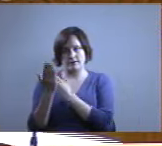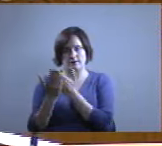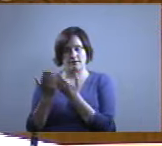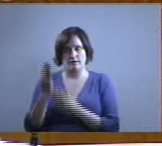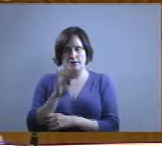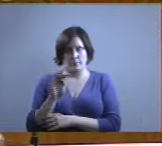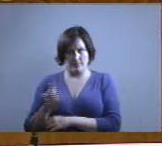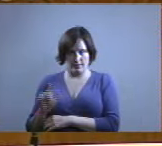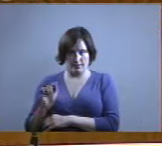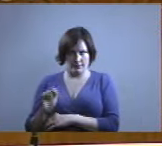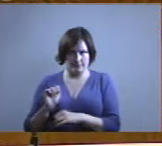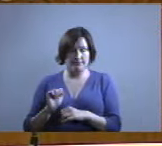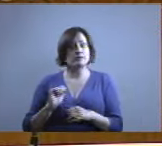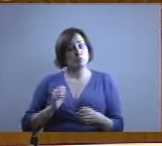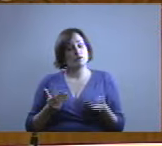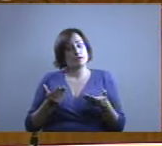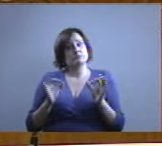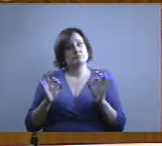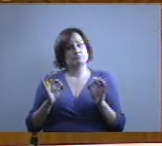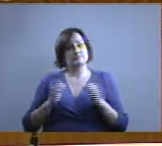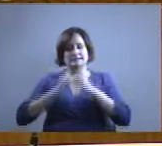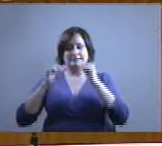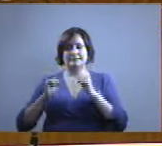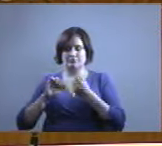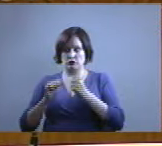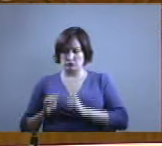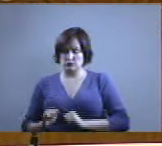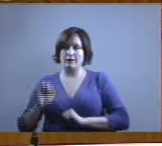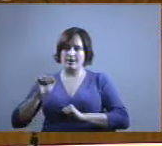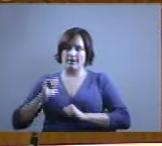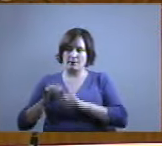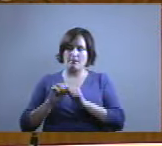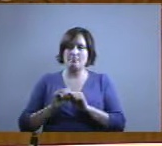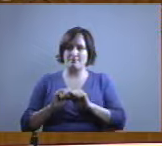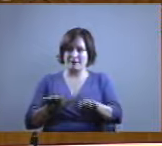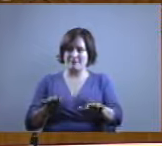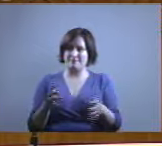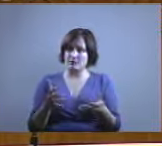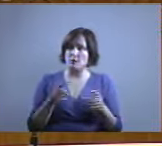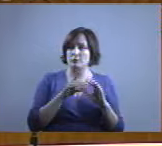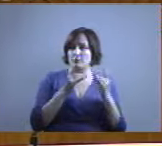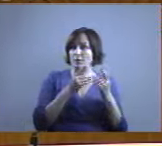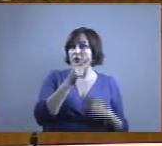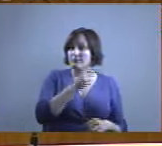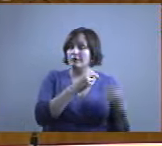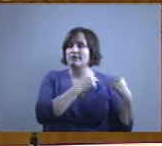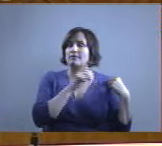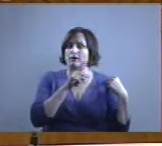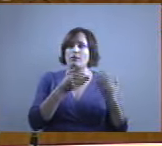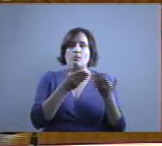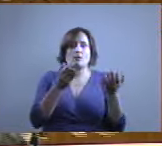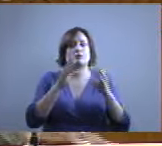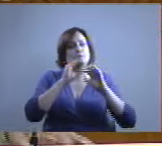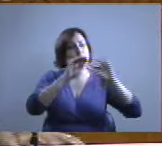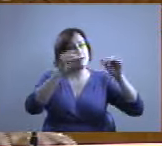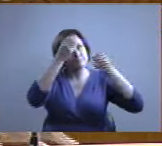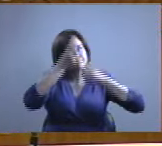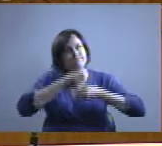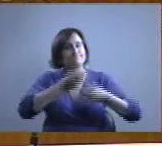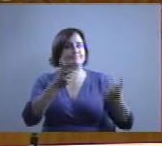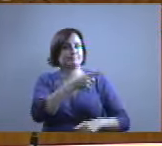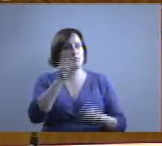it will ensure necessary systems changes to implement them. Thereafter, the Department will embark on public information sessions